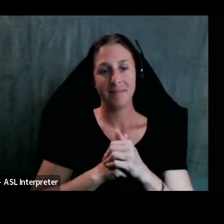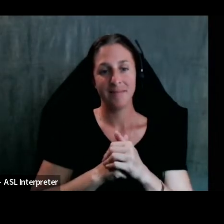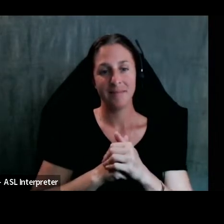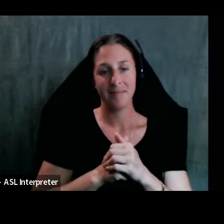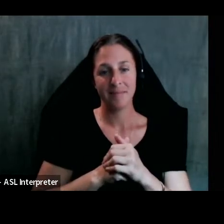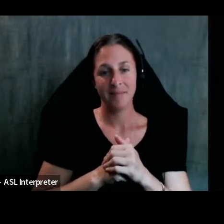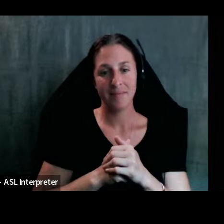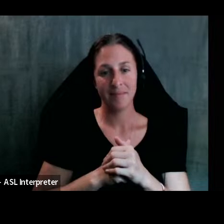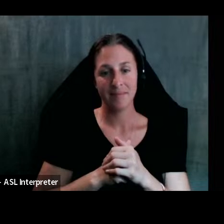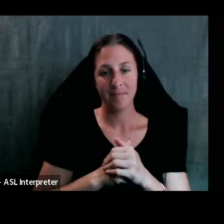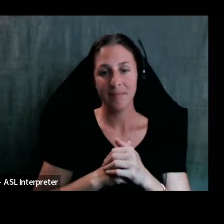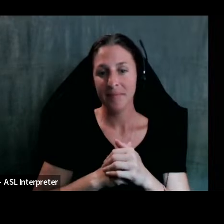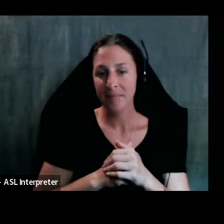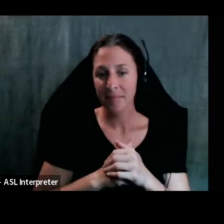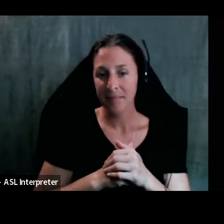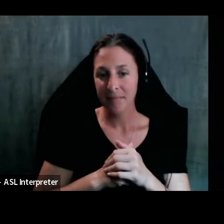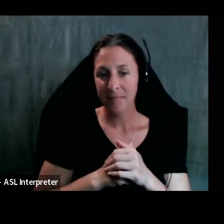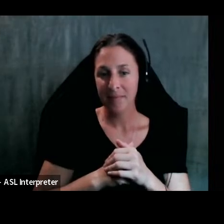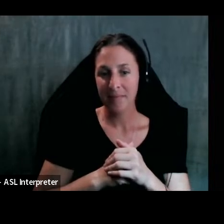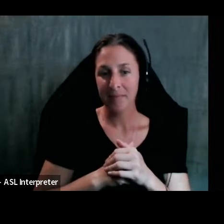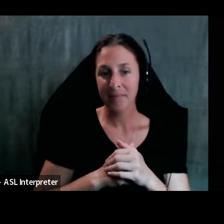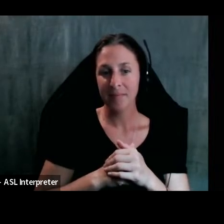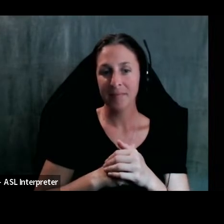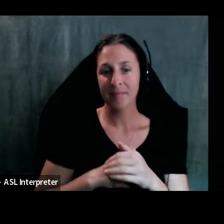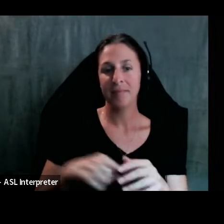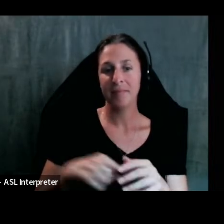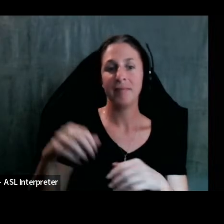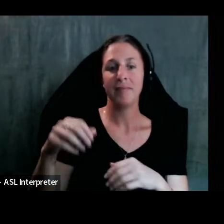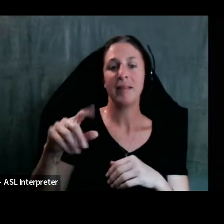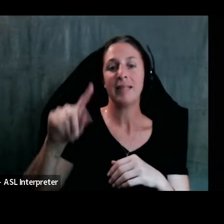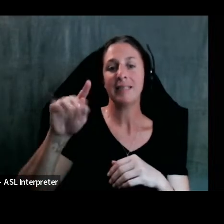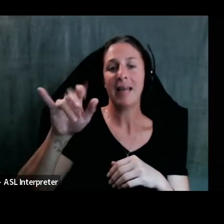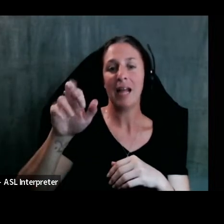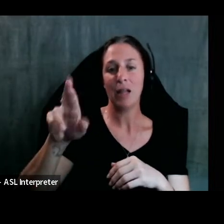Kyoko Yamamoto. Taylor White.